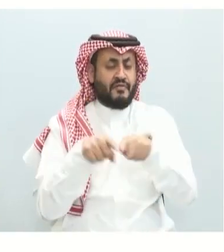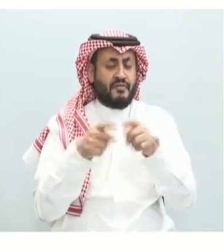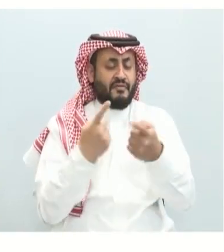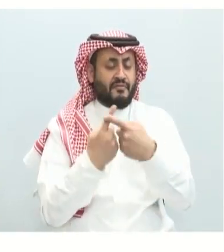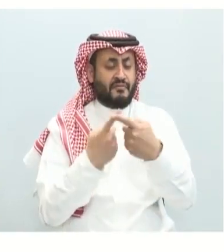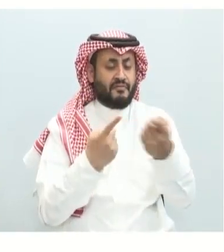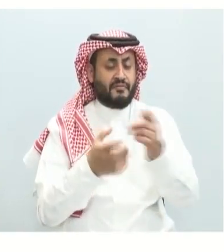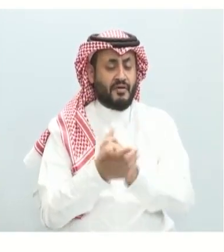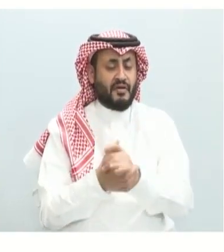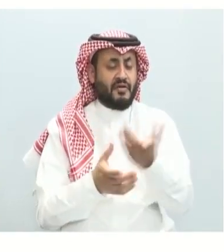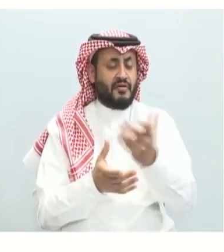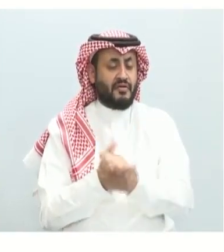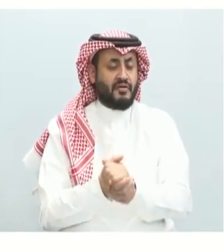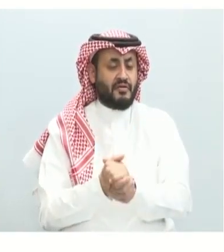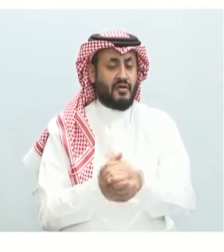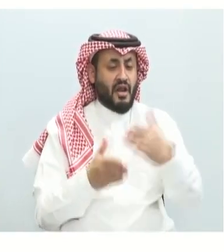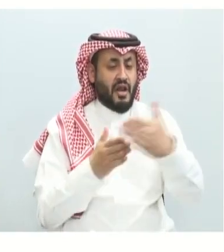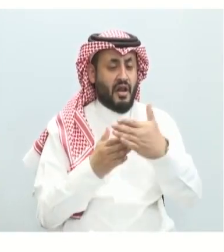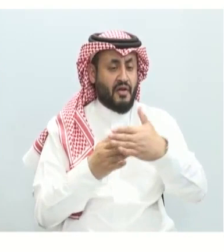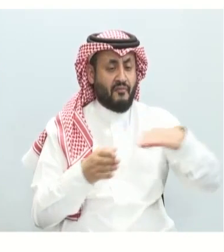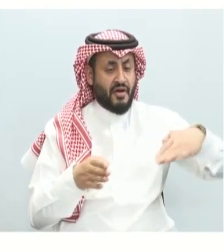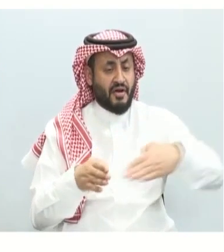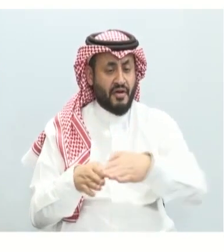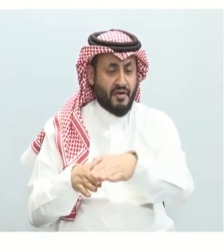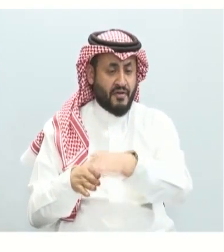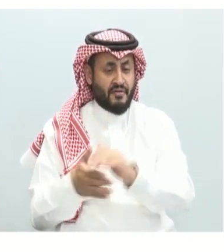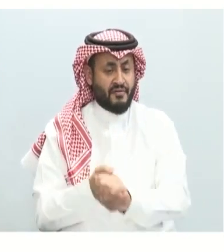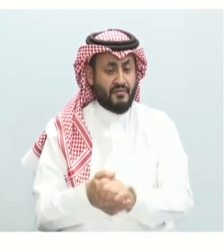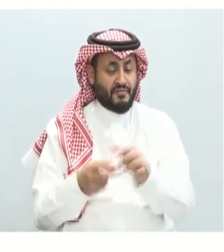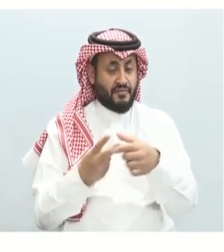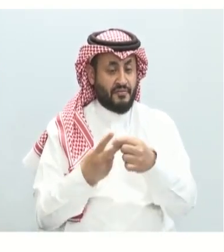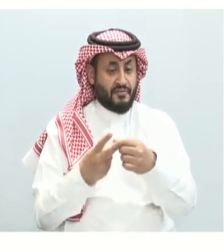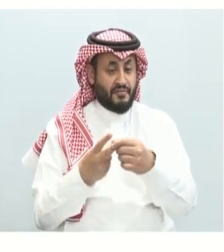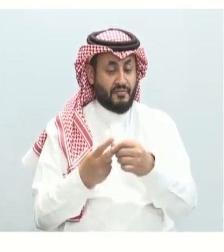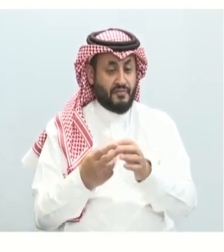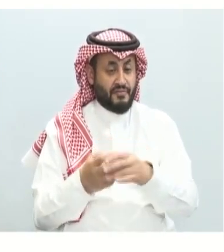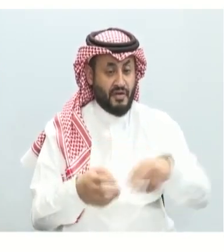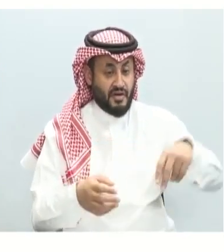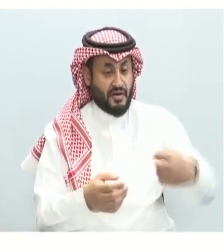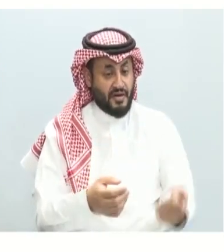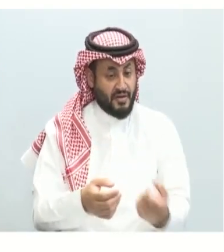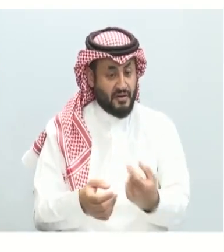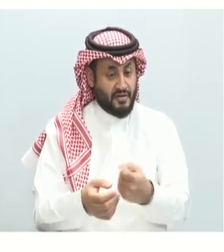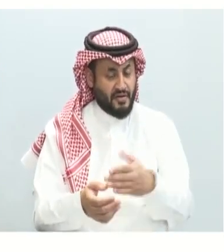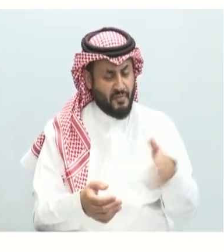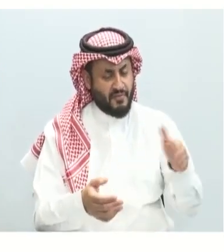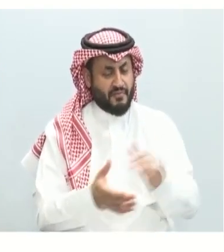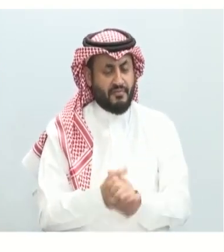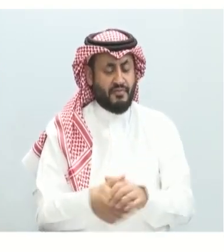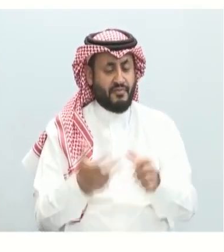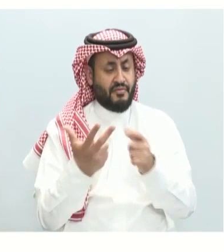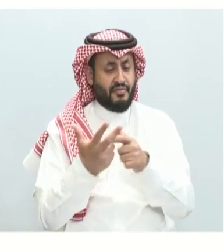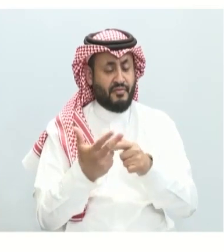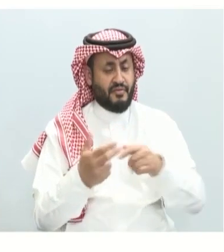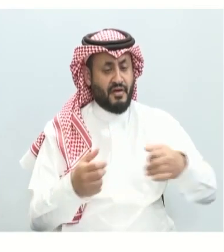first one is no parking. The second one, to be away or to keep off the grass. And